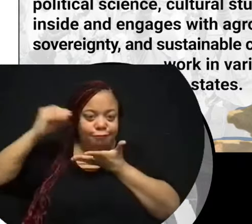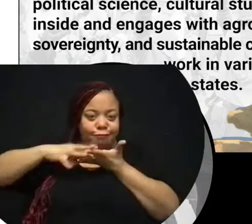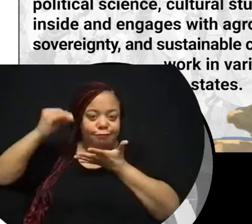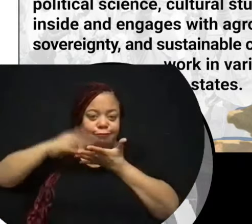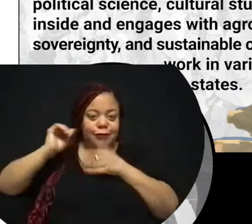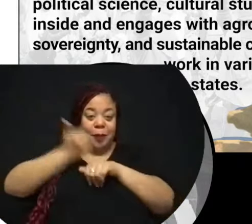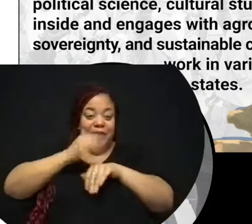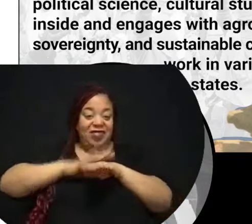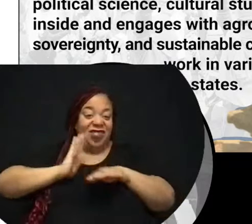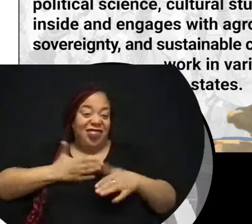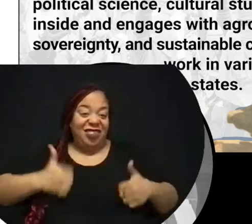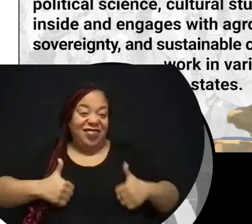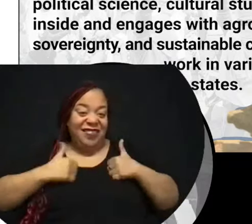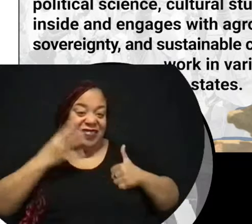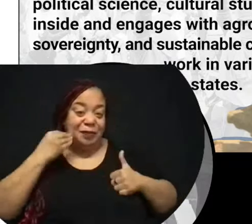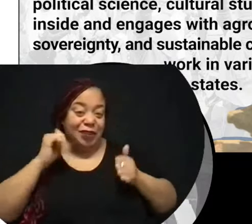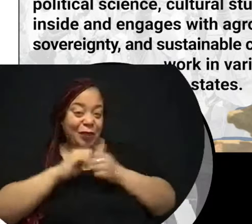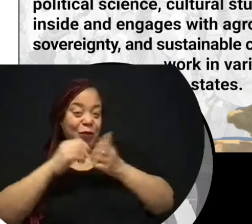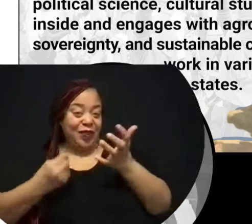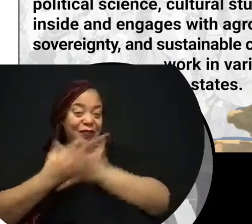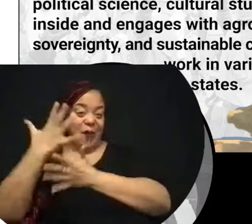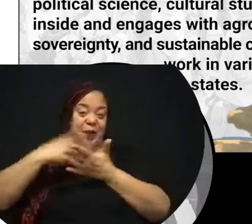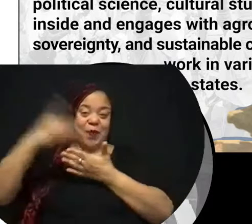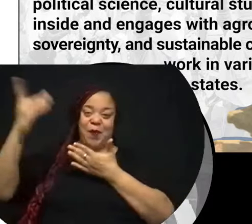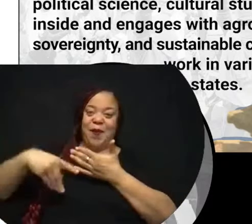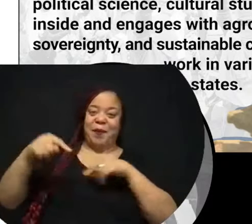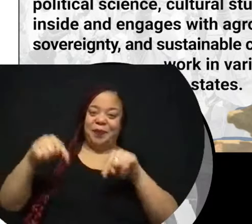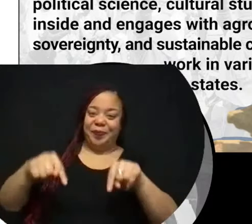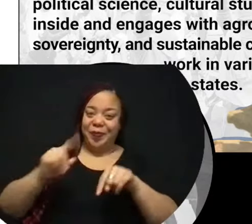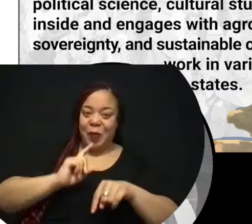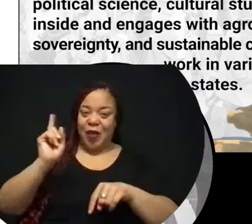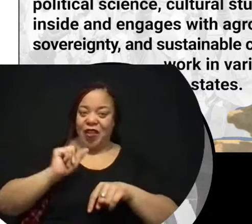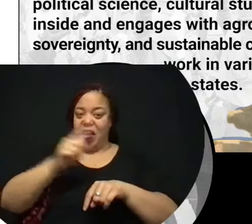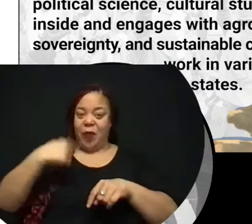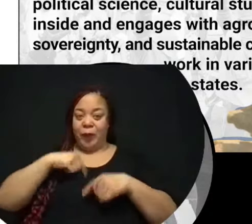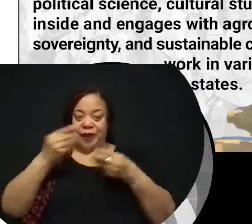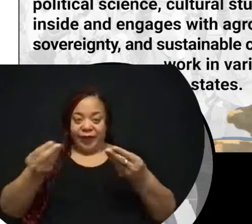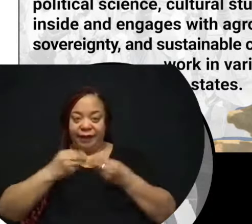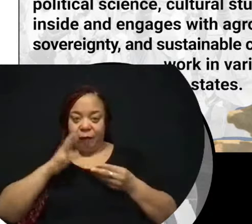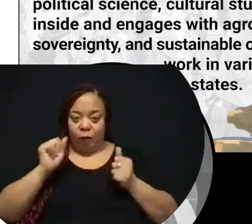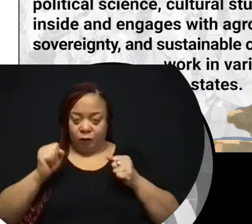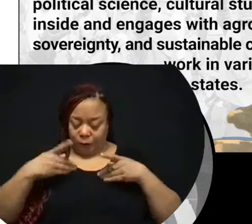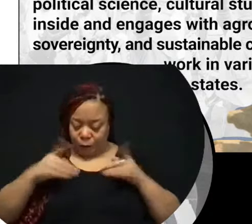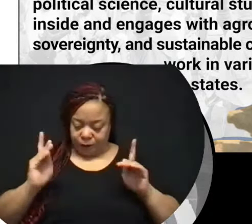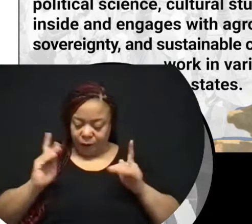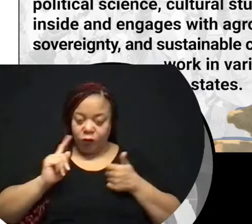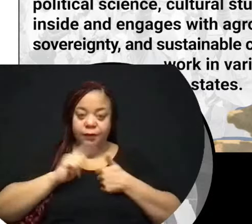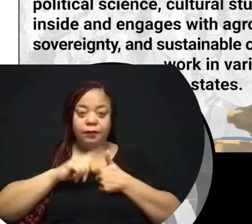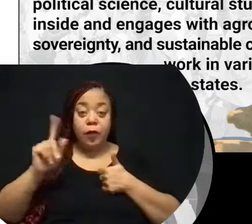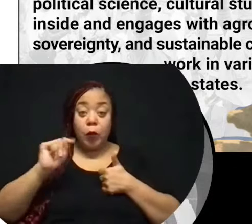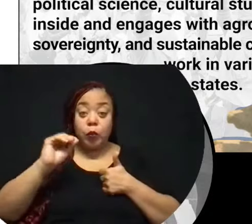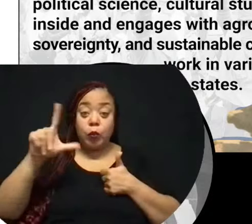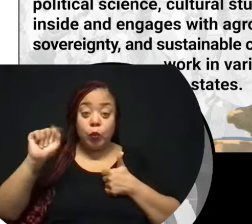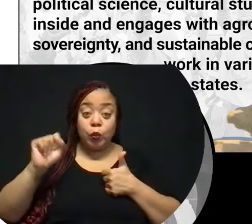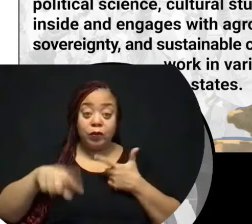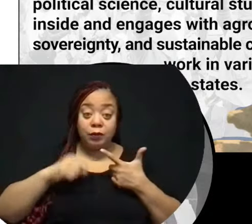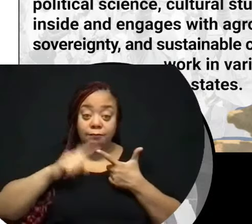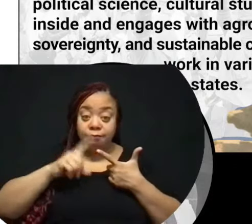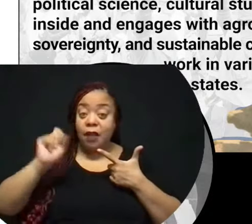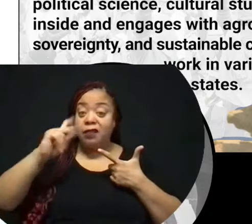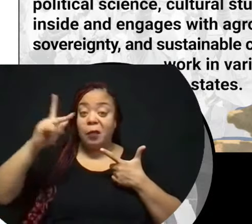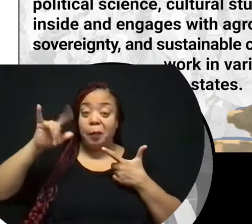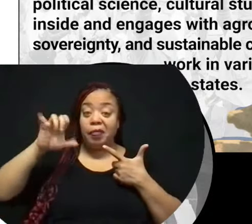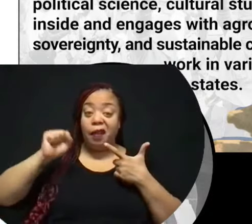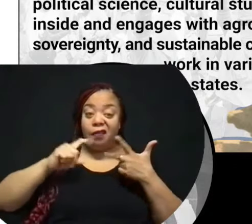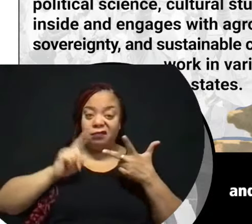was it. So that experience alone really made me be like, you know, this is something I really got to